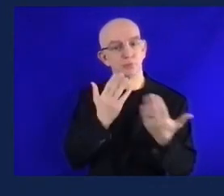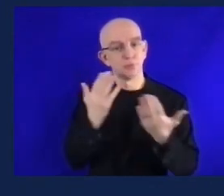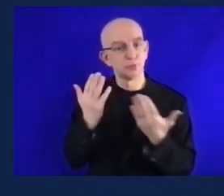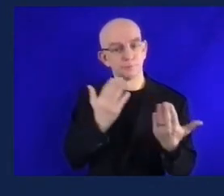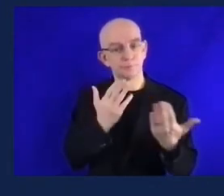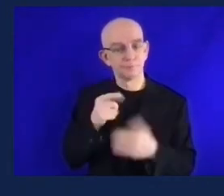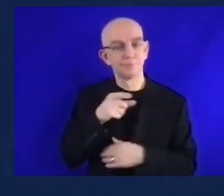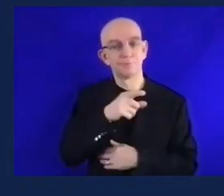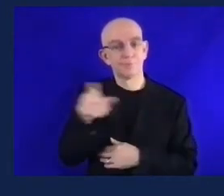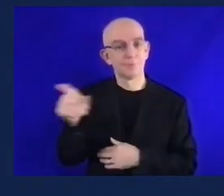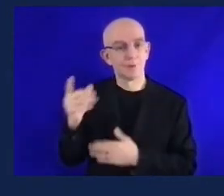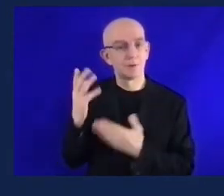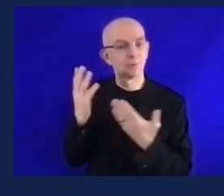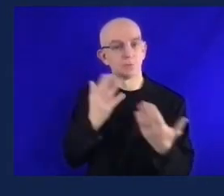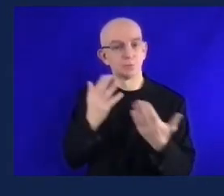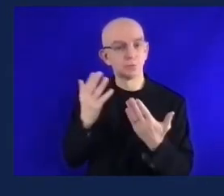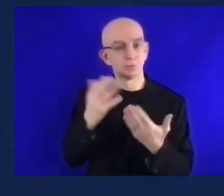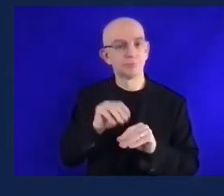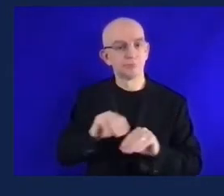social exclusion.